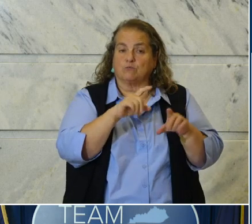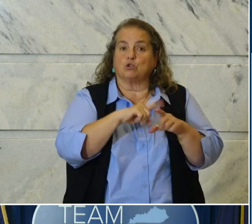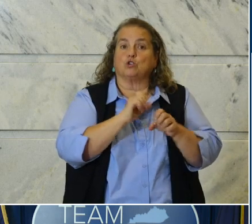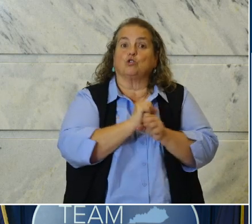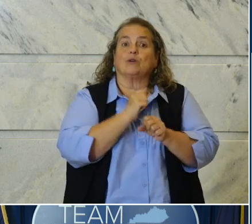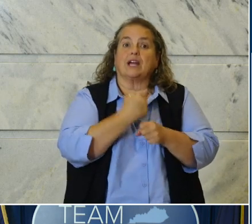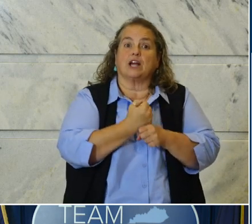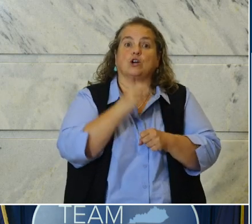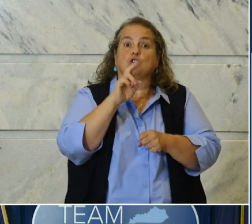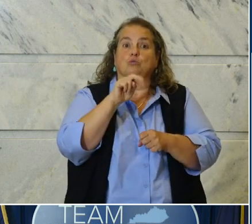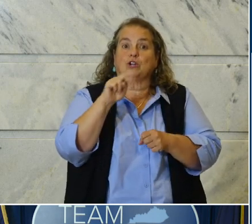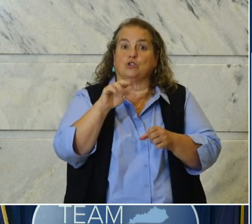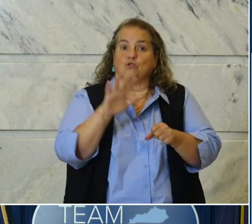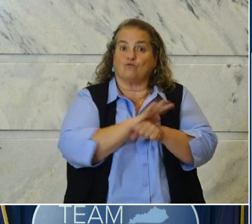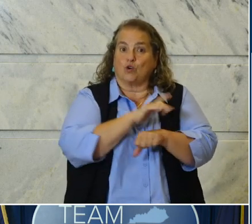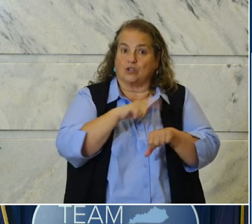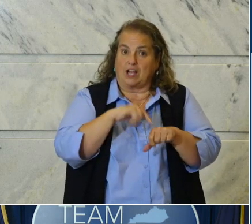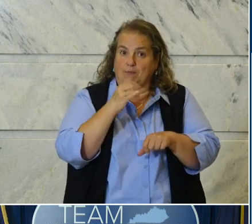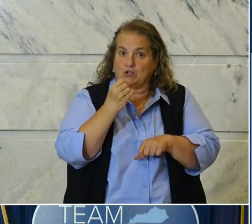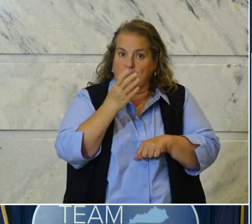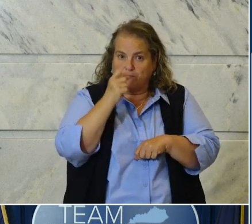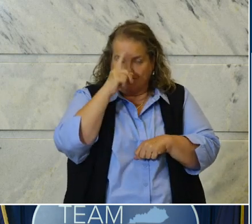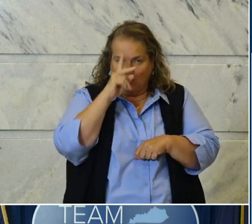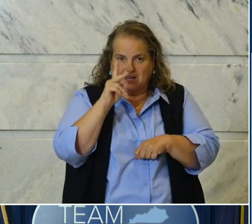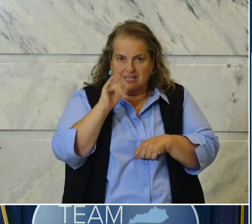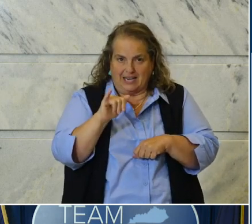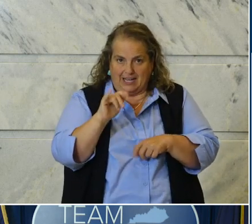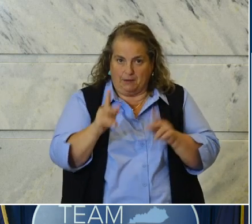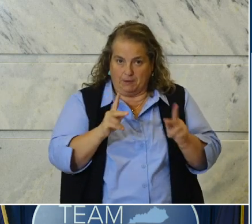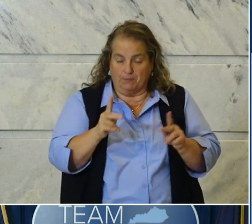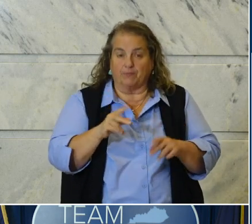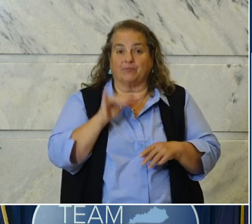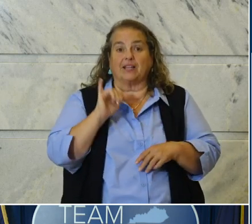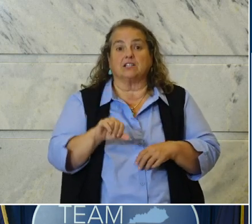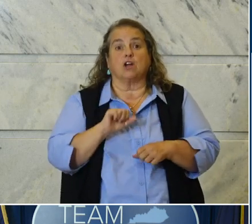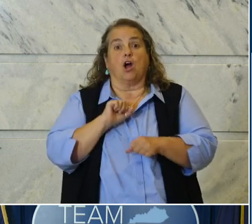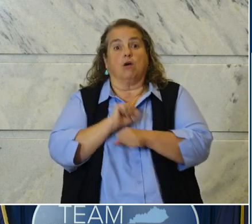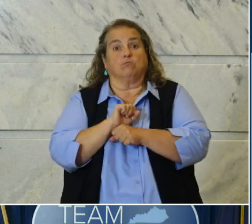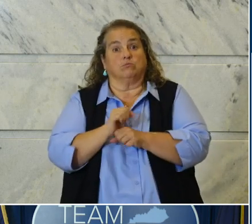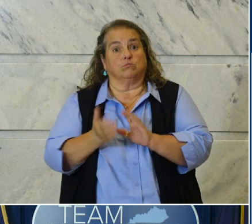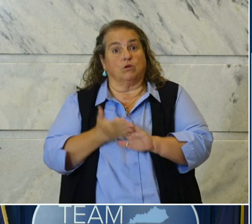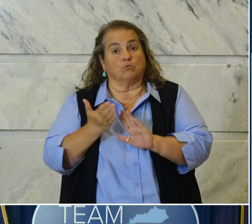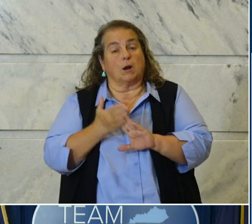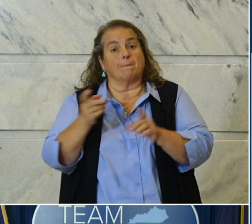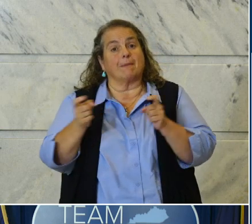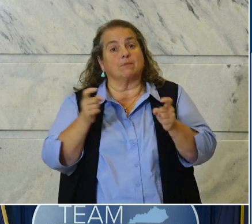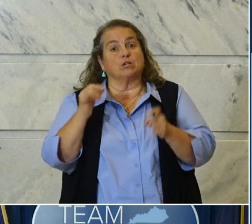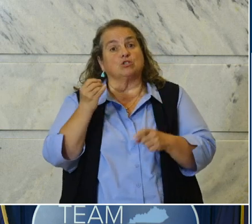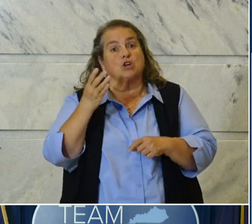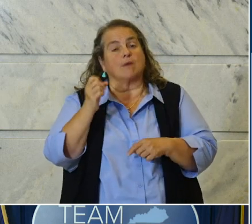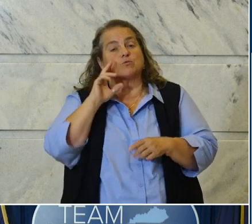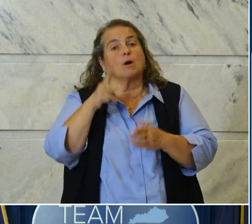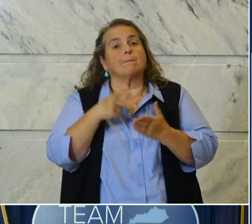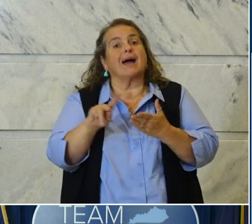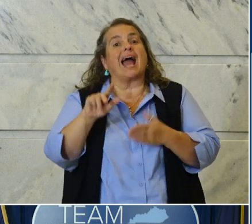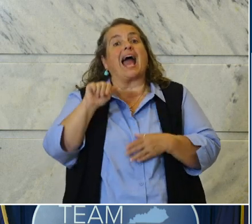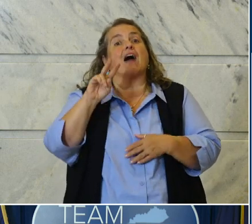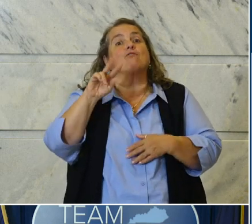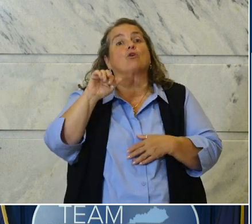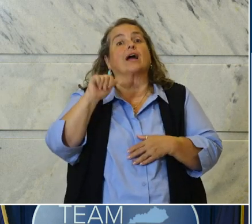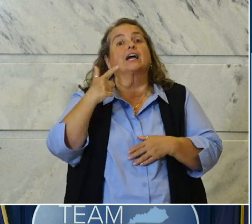full-time jobs for Kentucky residents. These operations and management jobs are expected to pay an average hourly wage